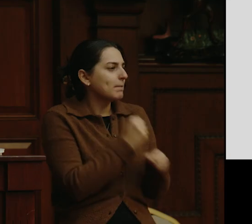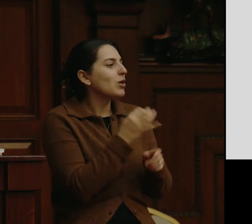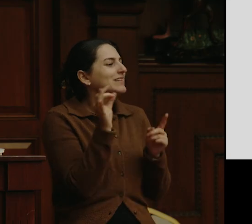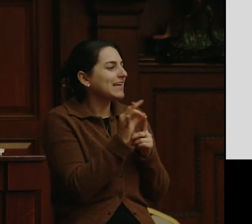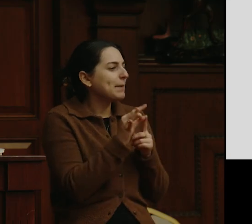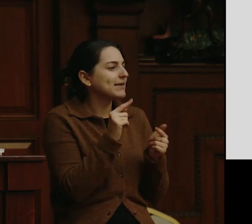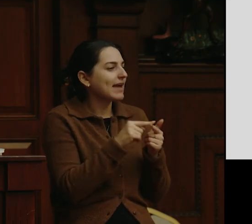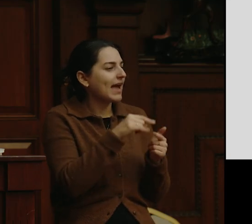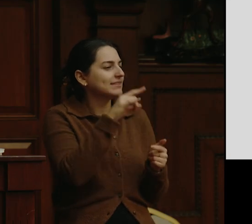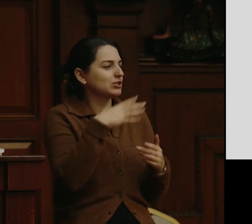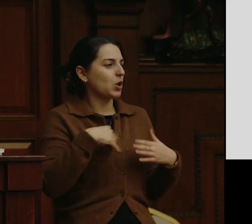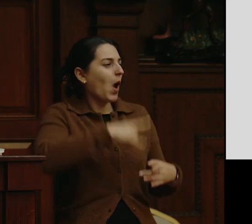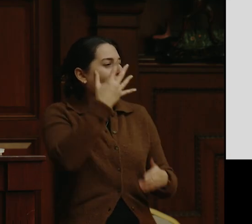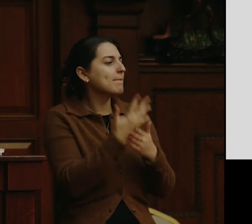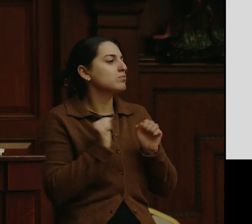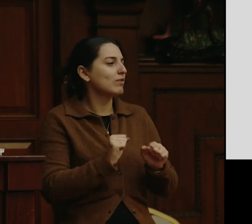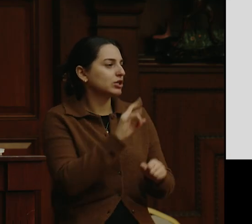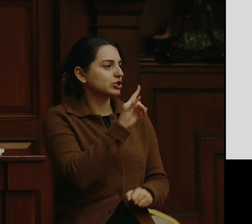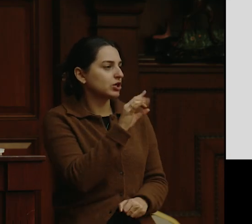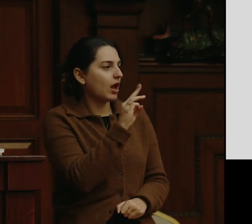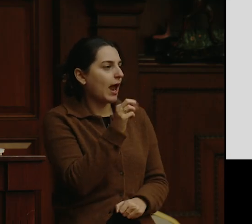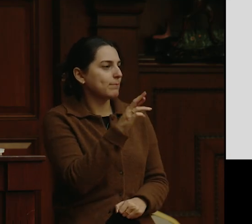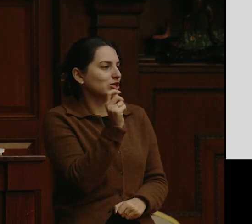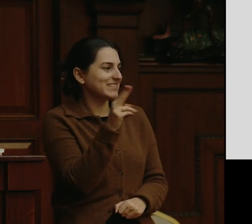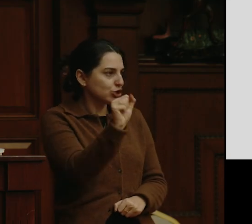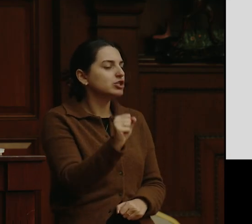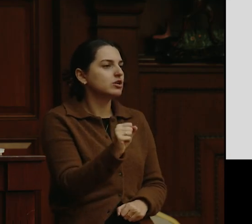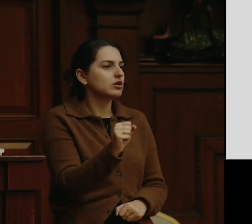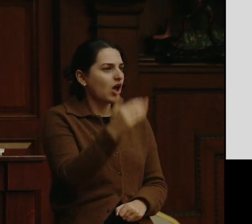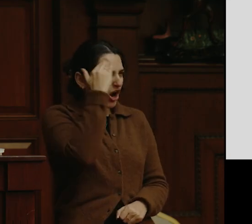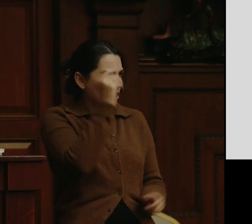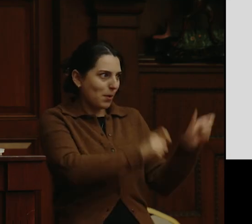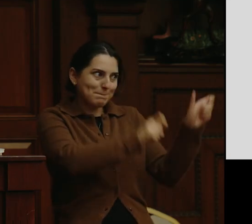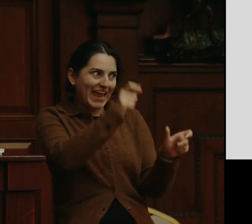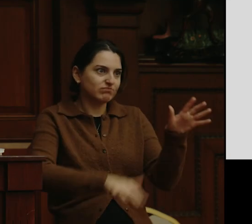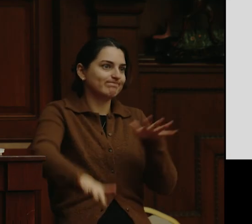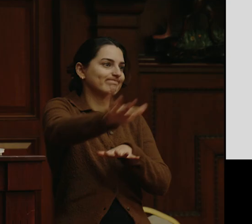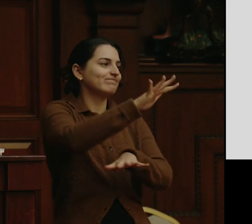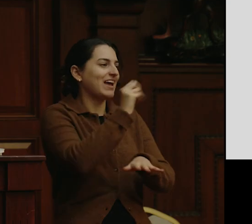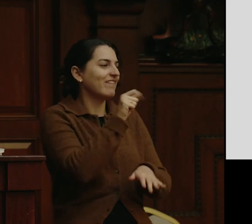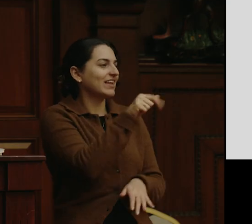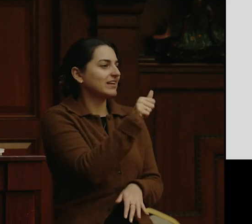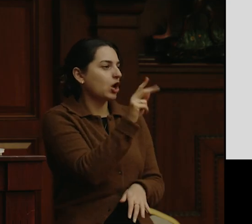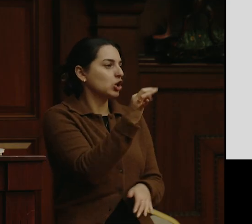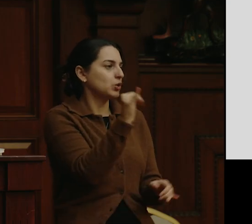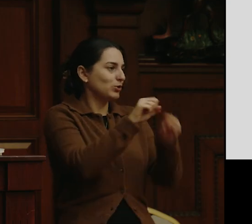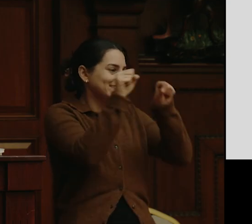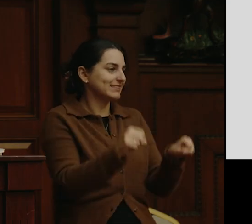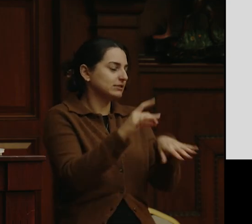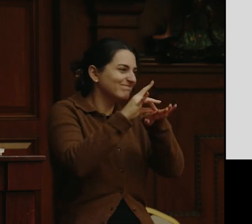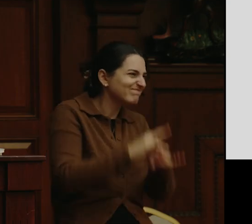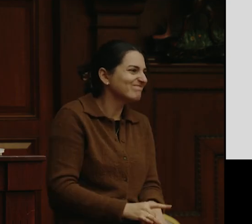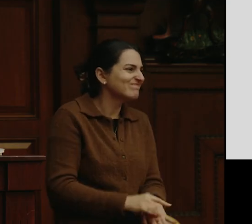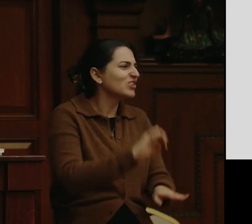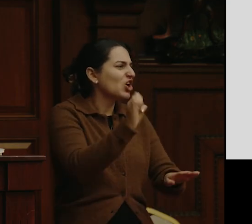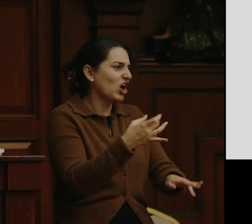diabetes and the hypertension, the high blood pressure, is because we know that patients across all autoimmune rheumatic diseases are more likely to get